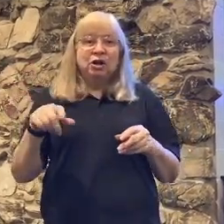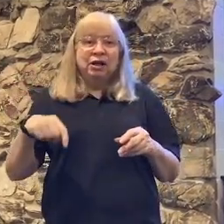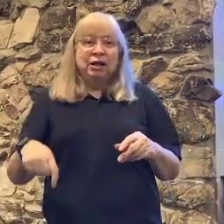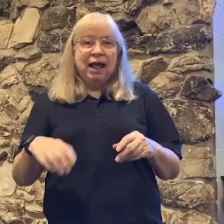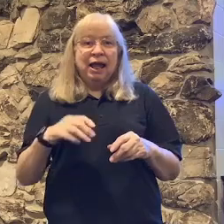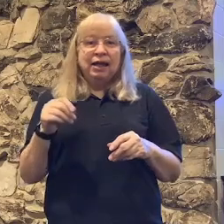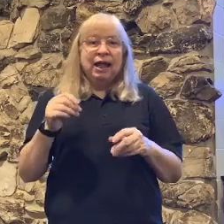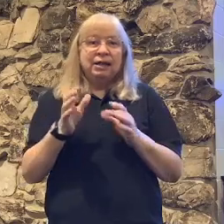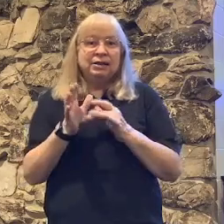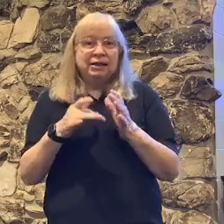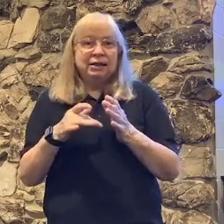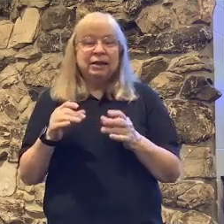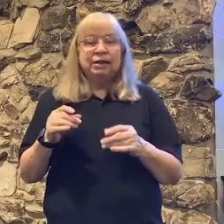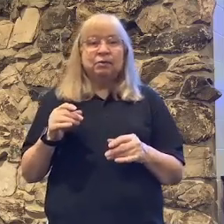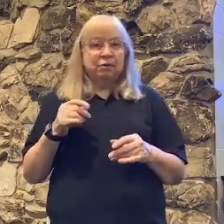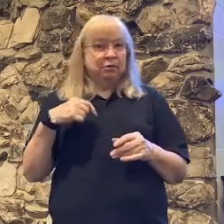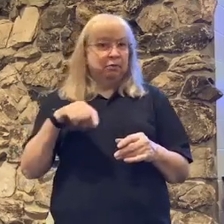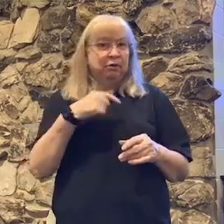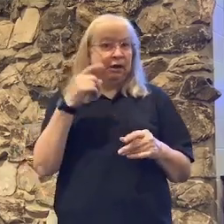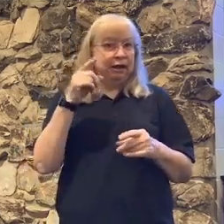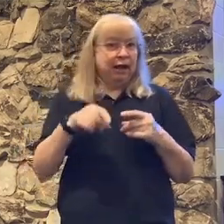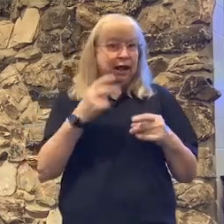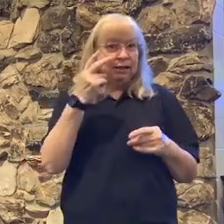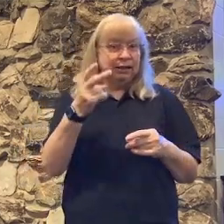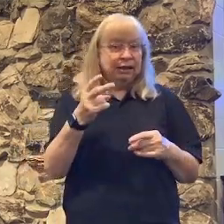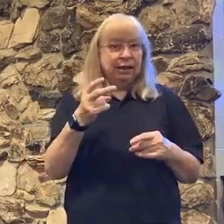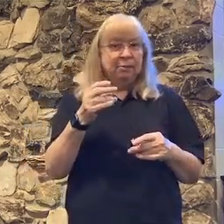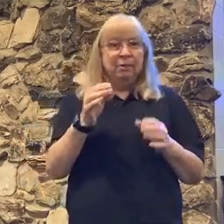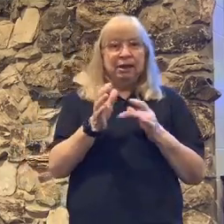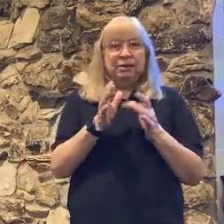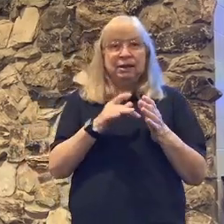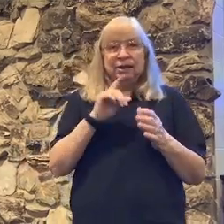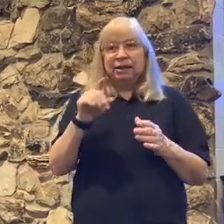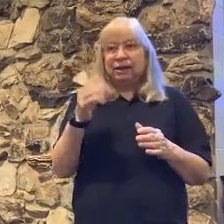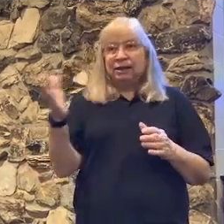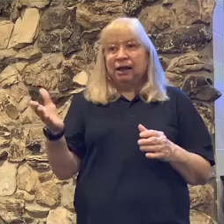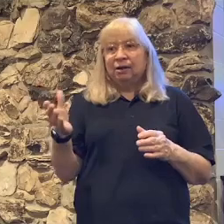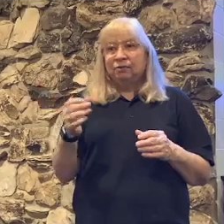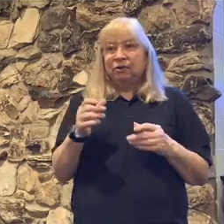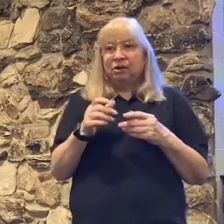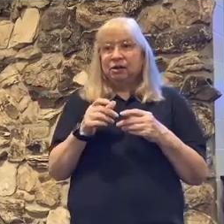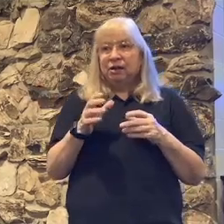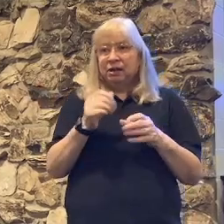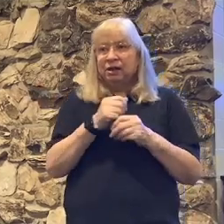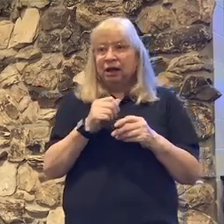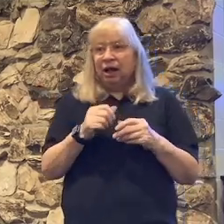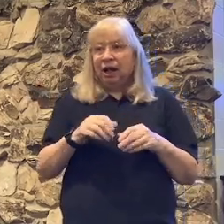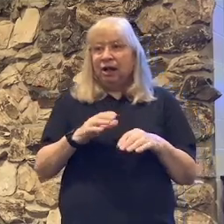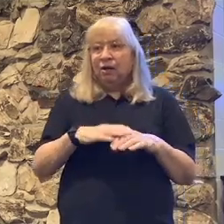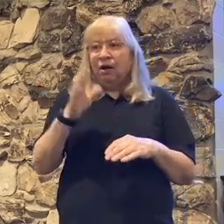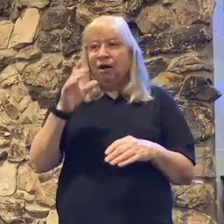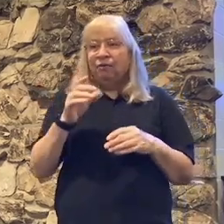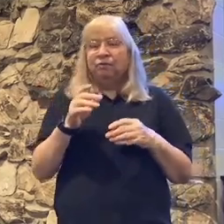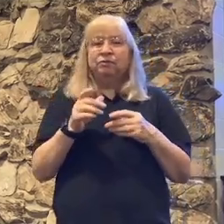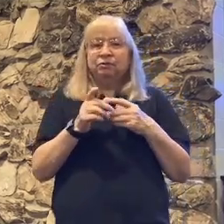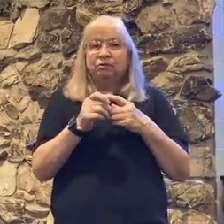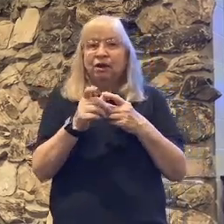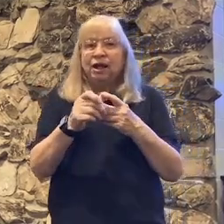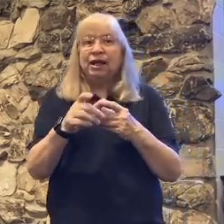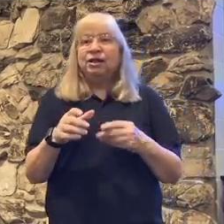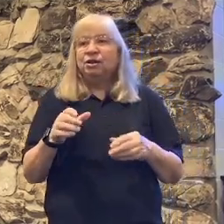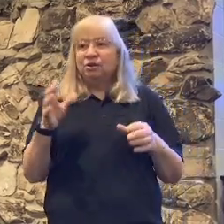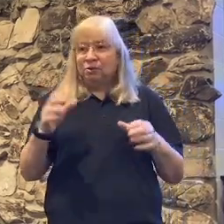can't see Jesus, but we know Jesus is there, and all of a sudden you take off running. Do you think you win? I'll bet